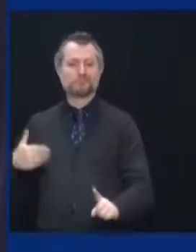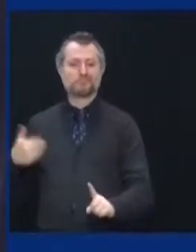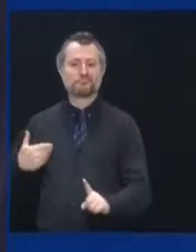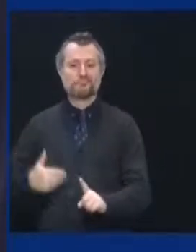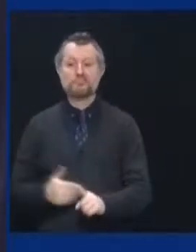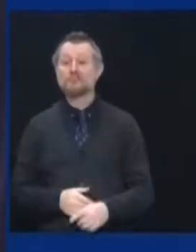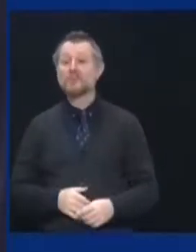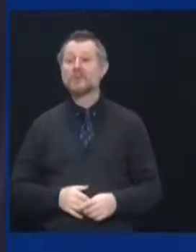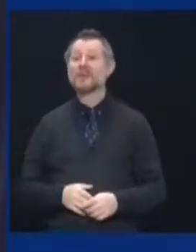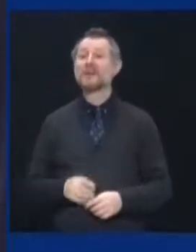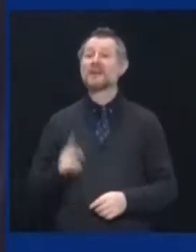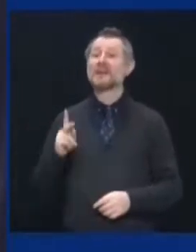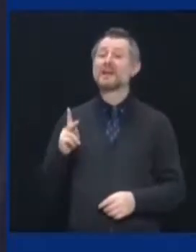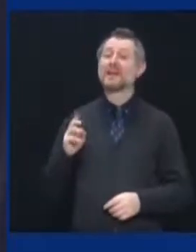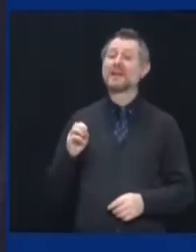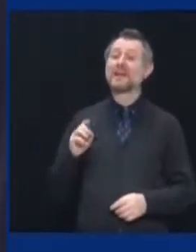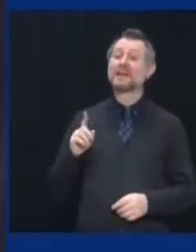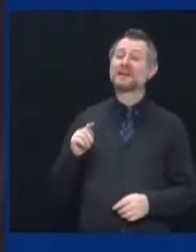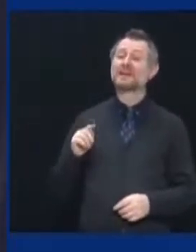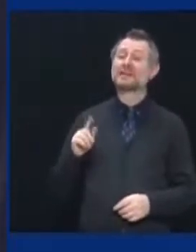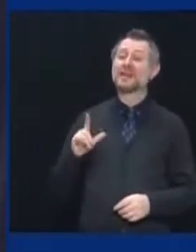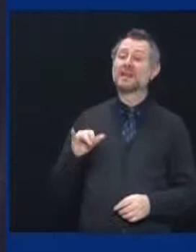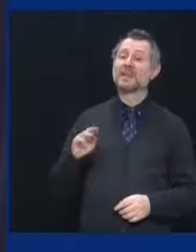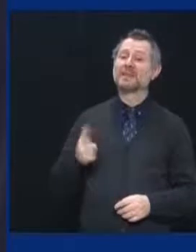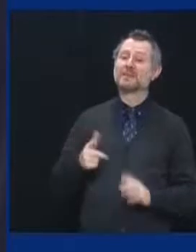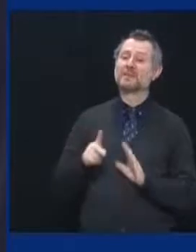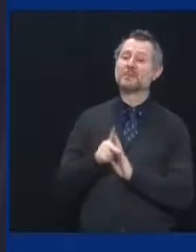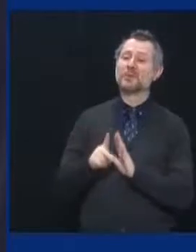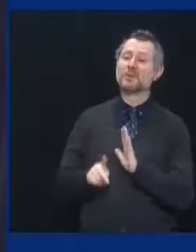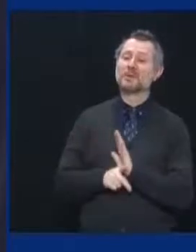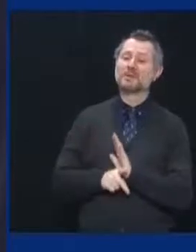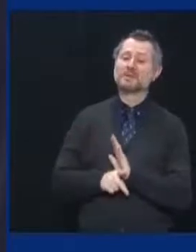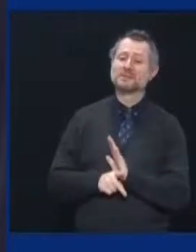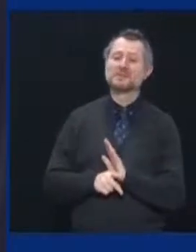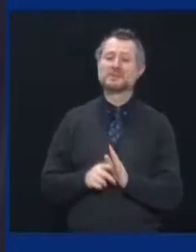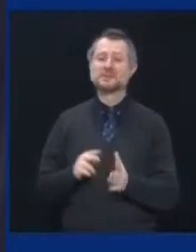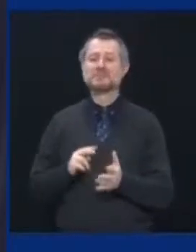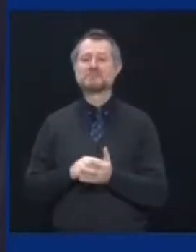for years. The people were told that it was over.